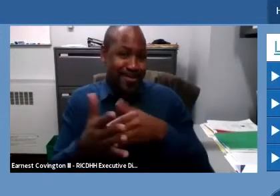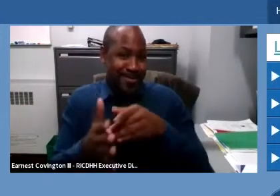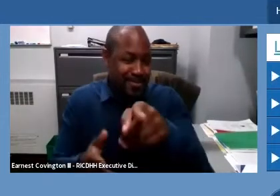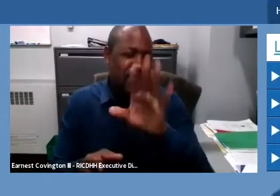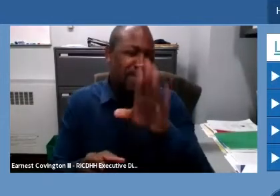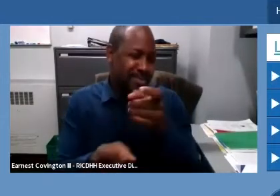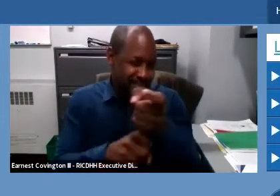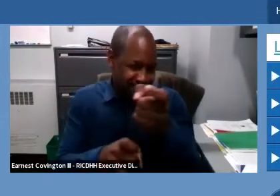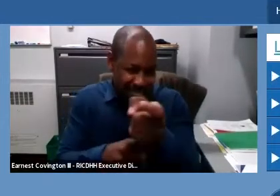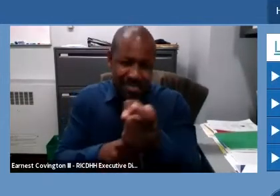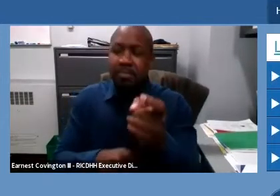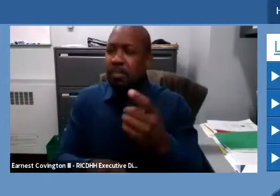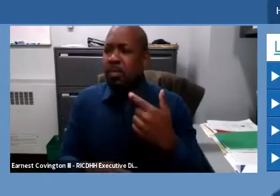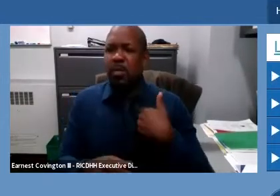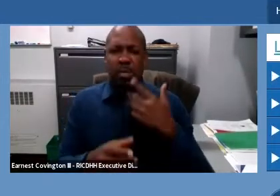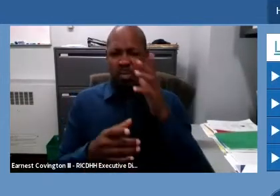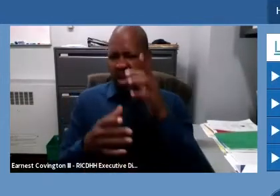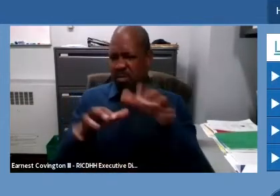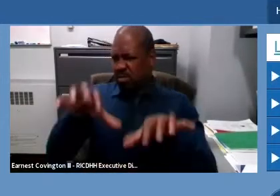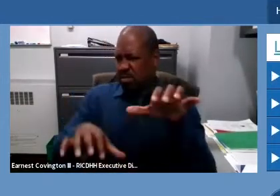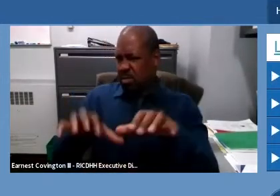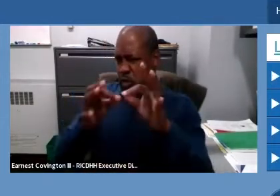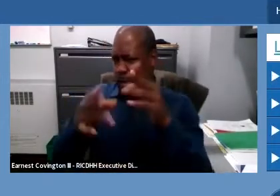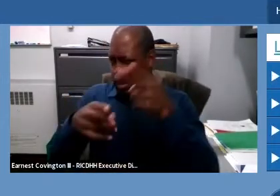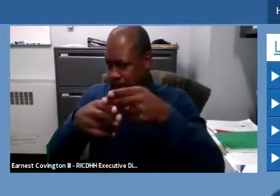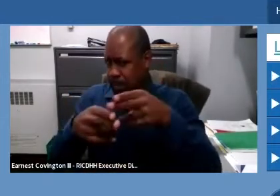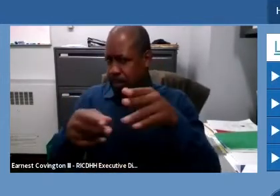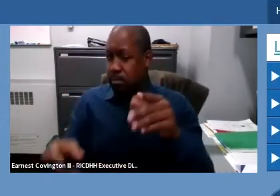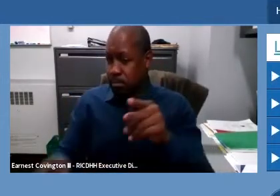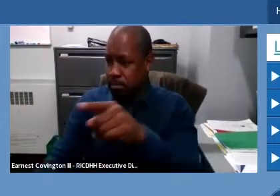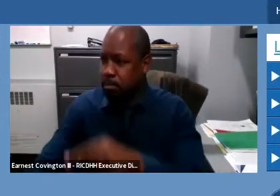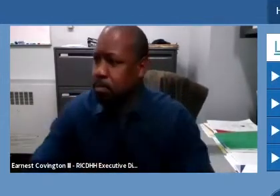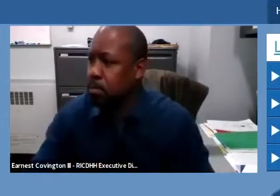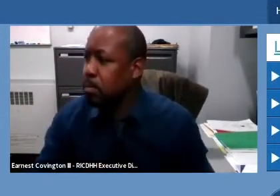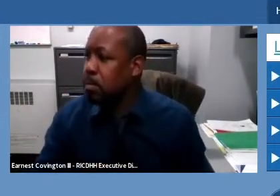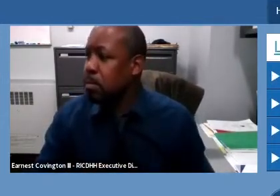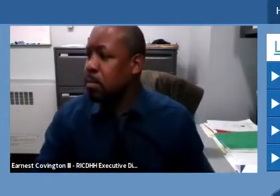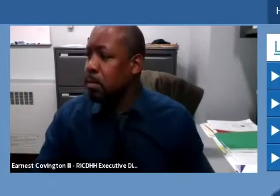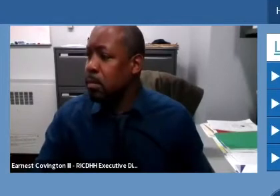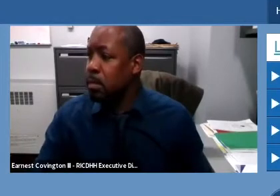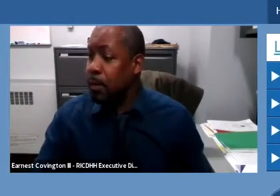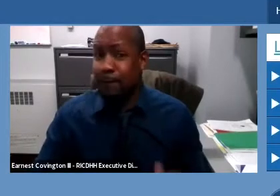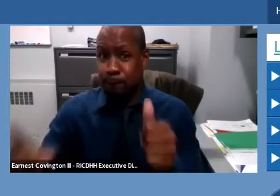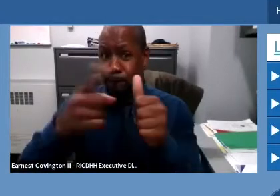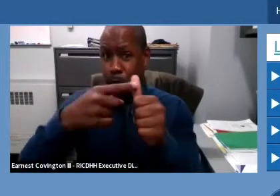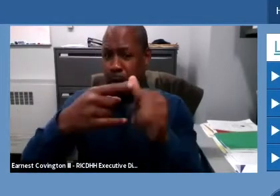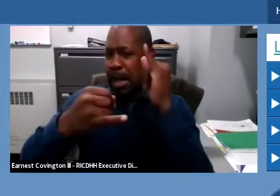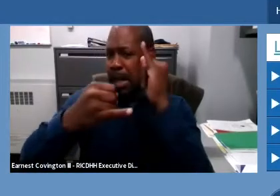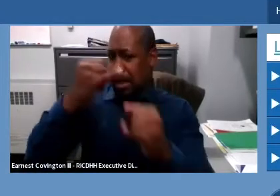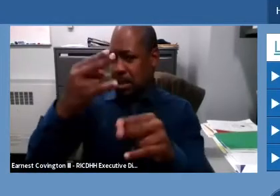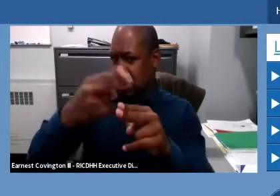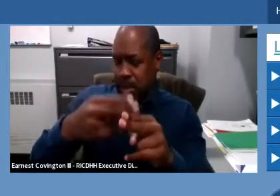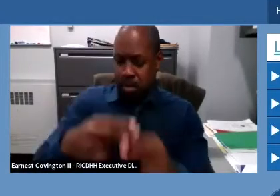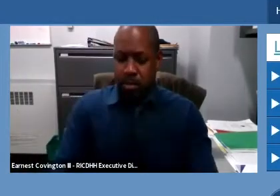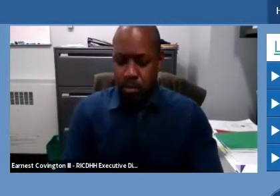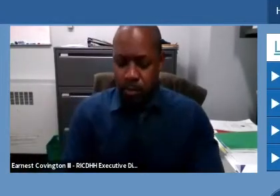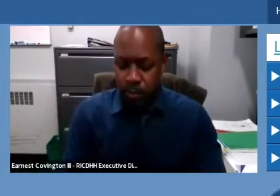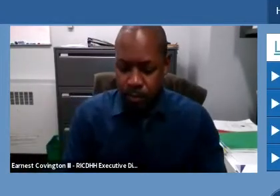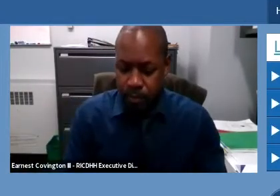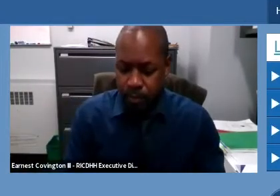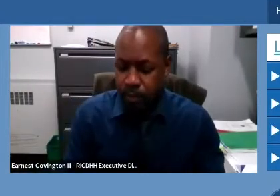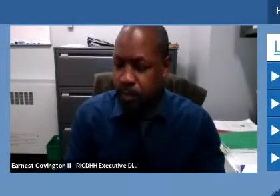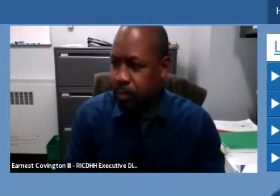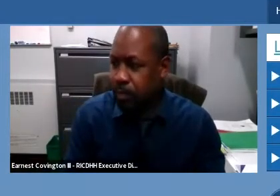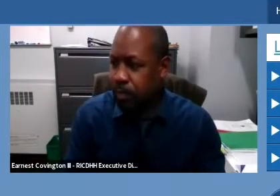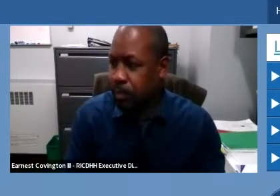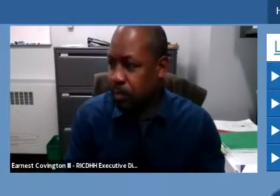You will, I'm just kidding, you'll want to type in an interpreter's name, and the interpreter